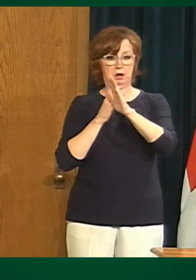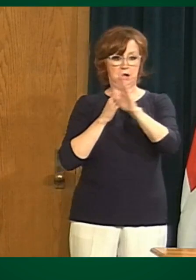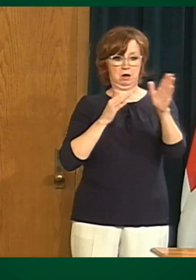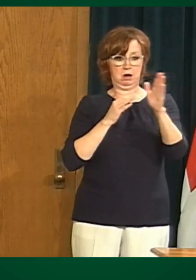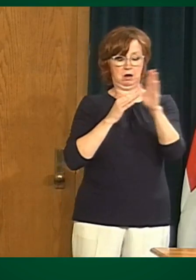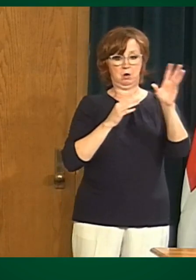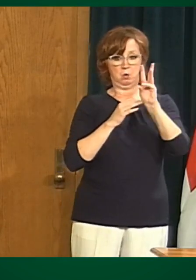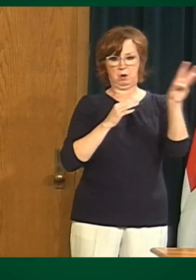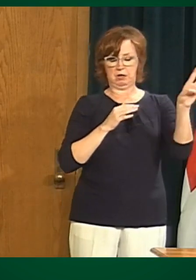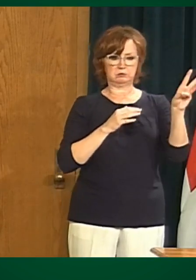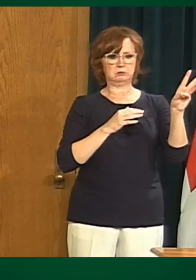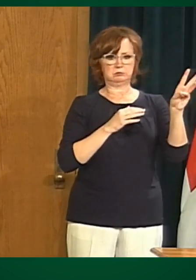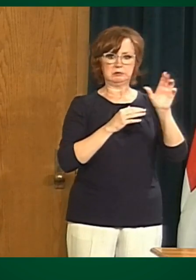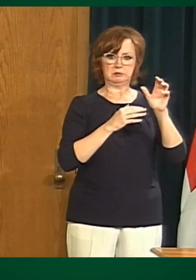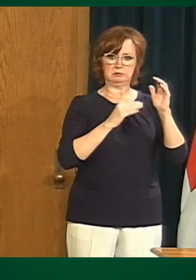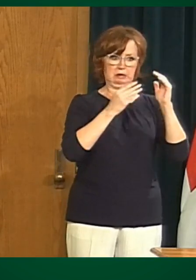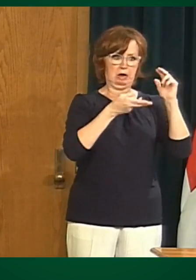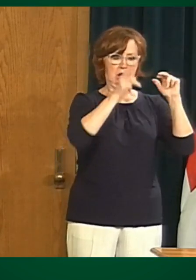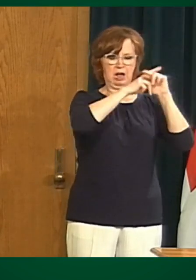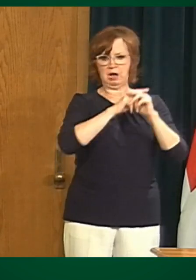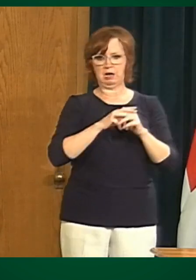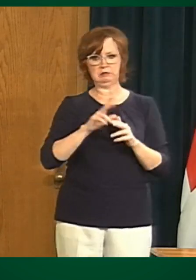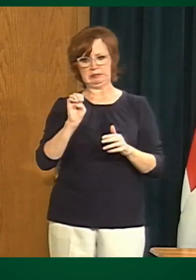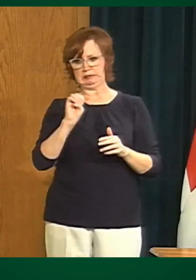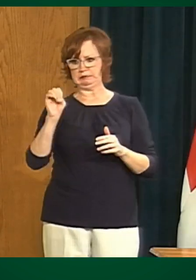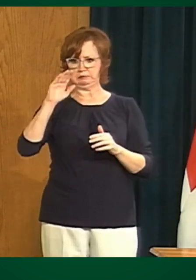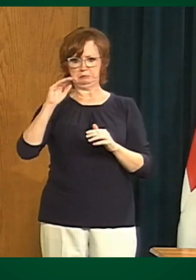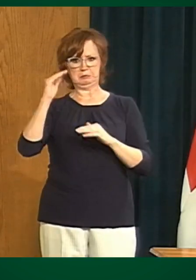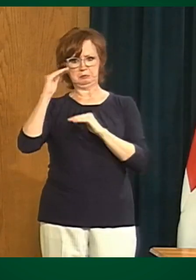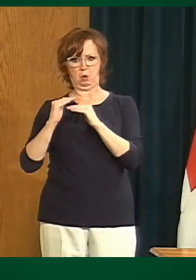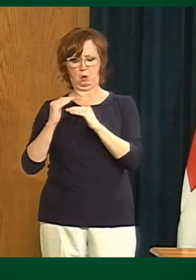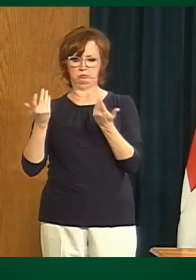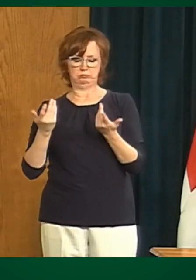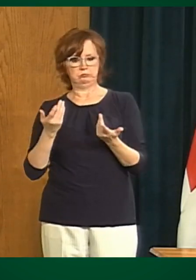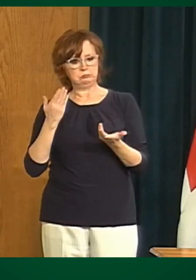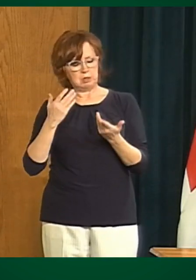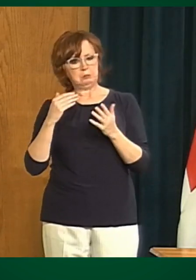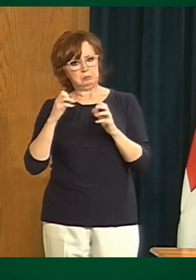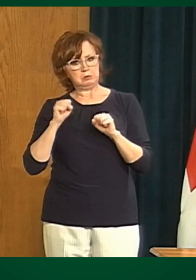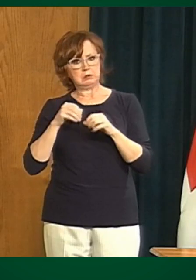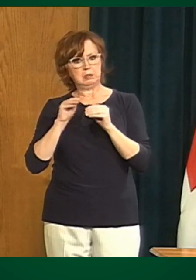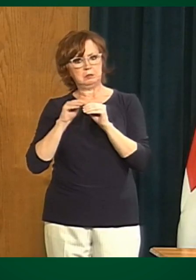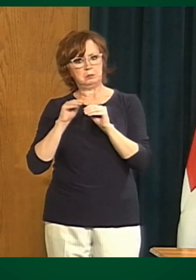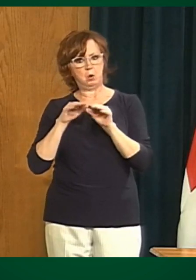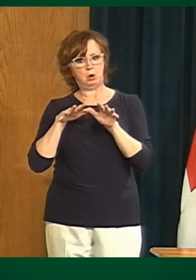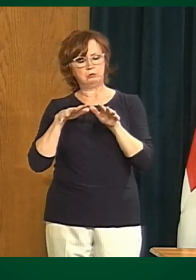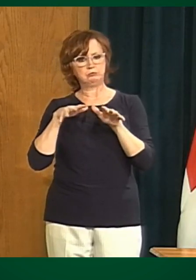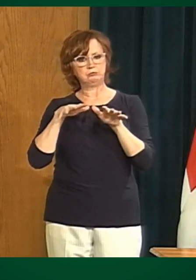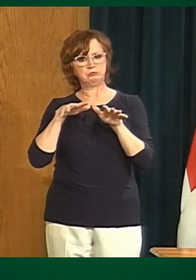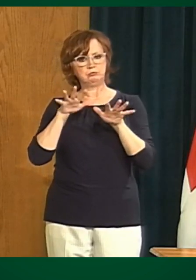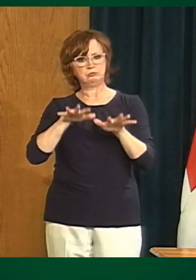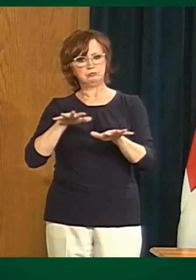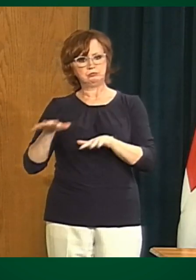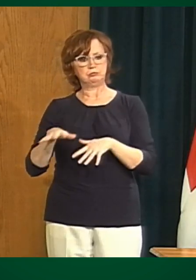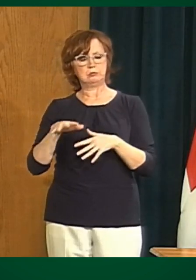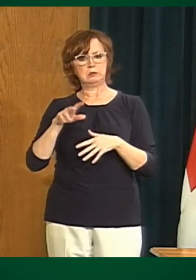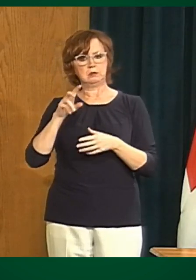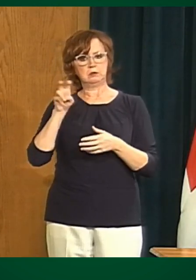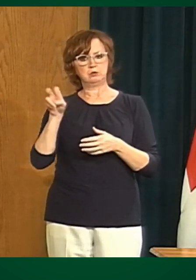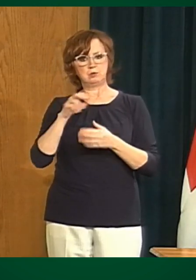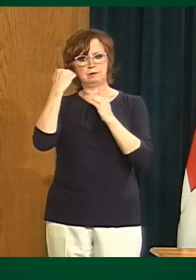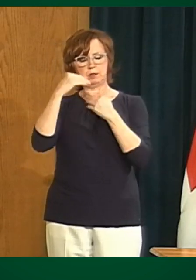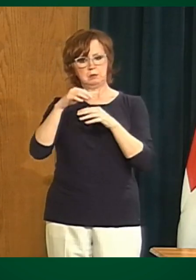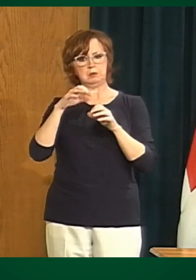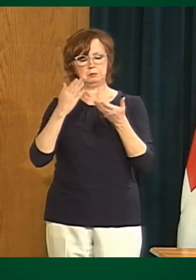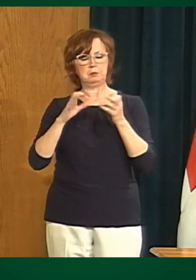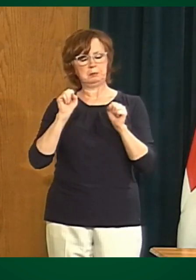do not have a large number of positive cases at this point in time, but they very well may be enhanced in some areas in and around